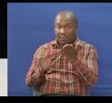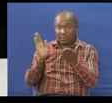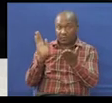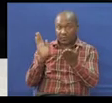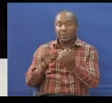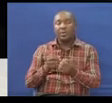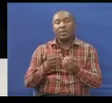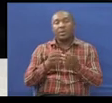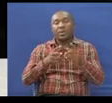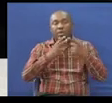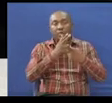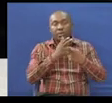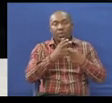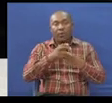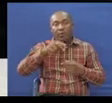equation.